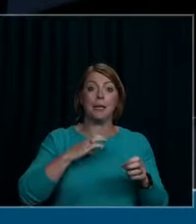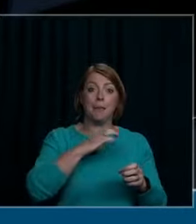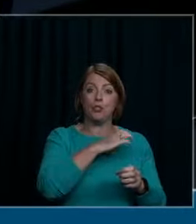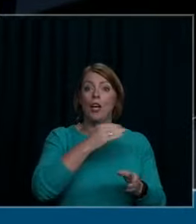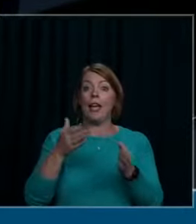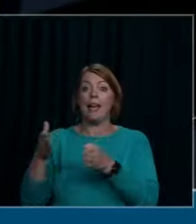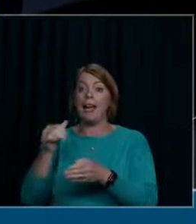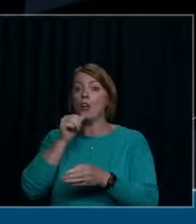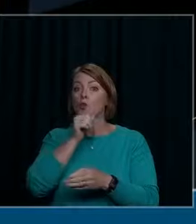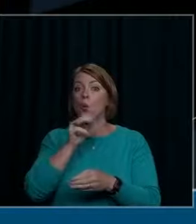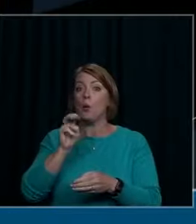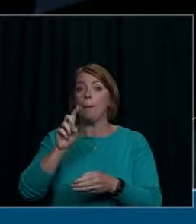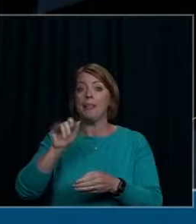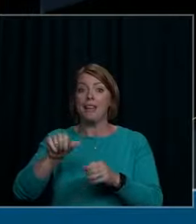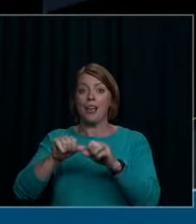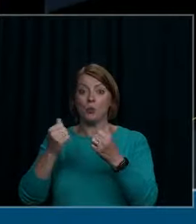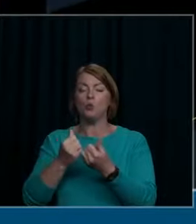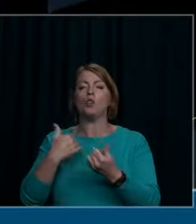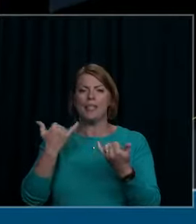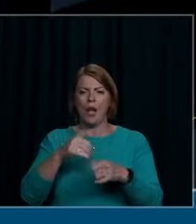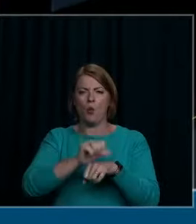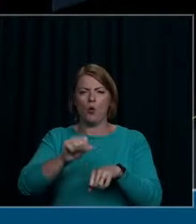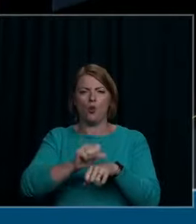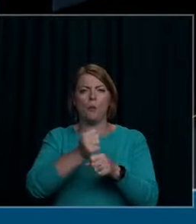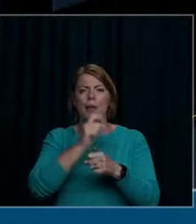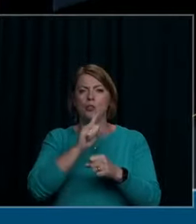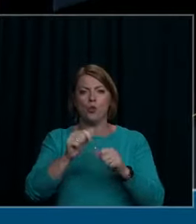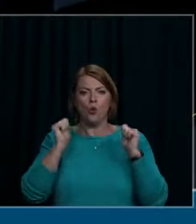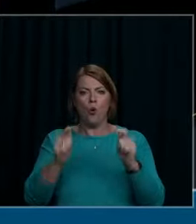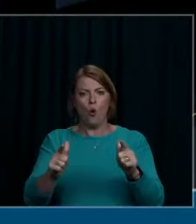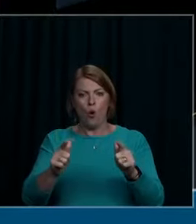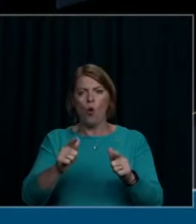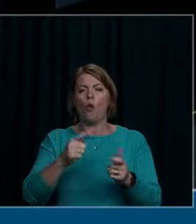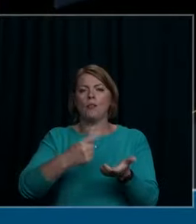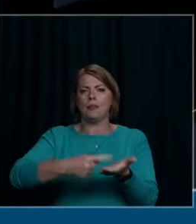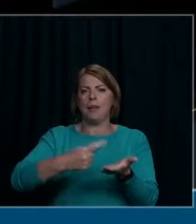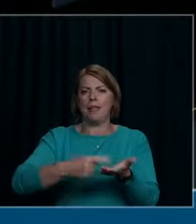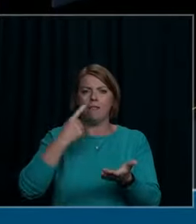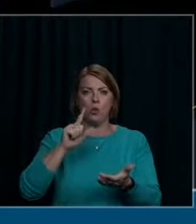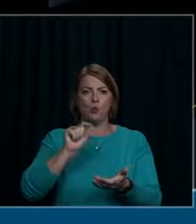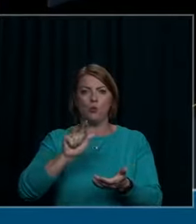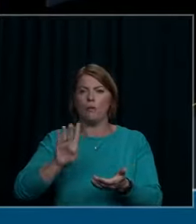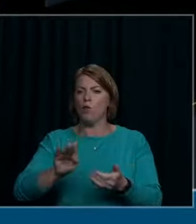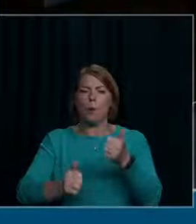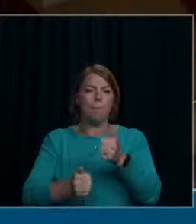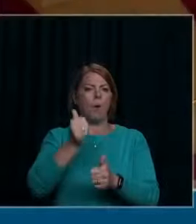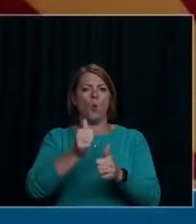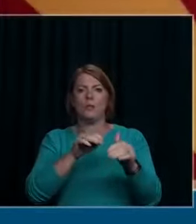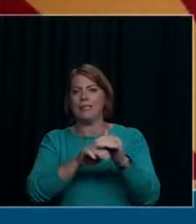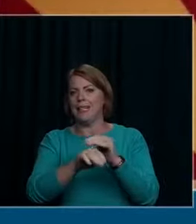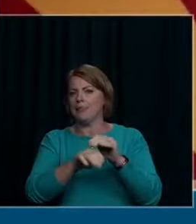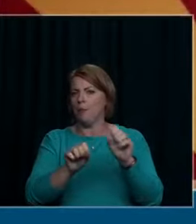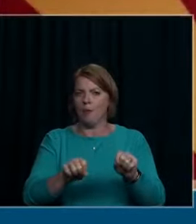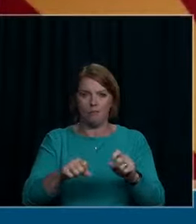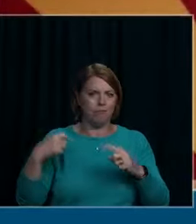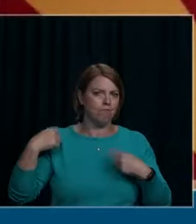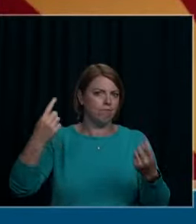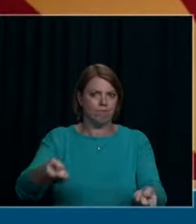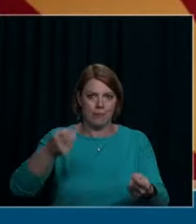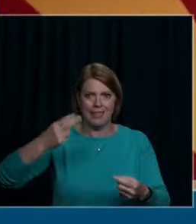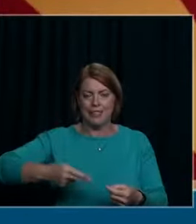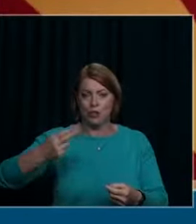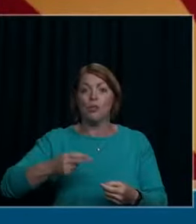Association, we're working to make sure all 2024 debates are the most accessible in Arizona history. That means this conversation